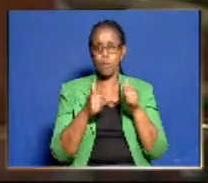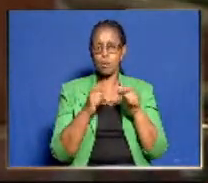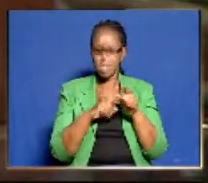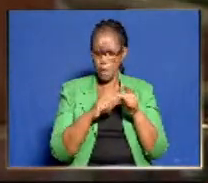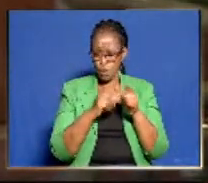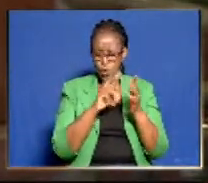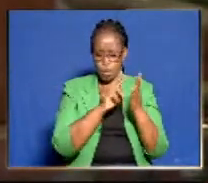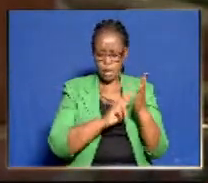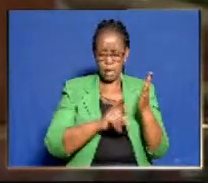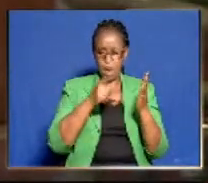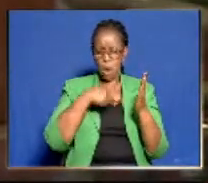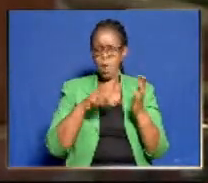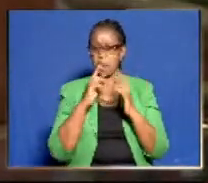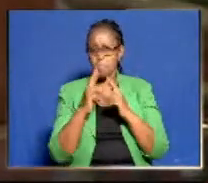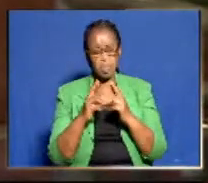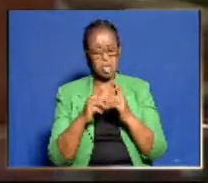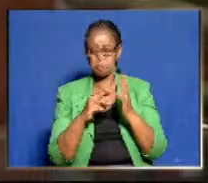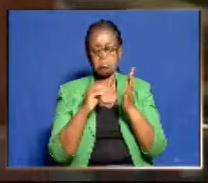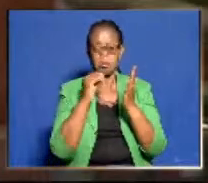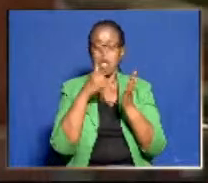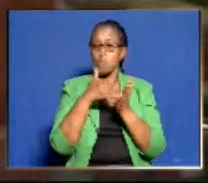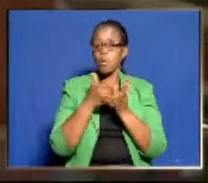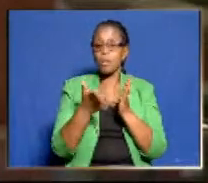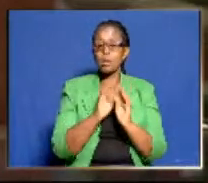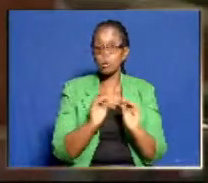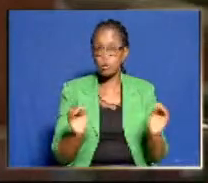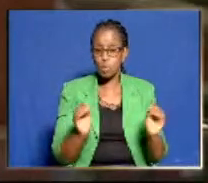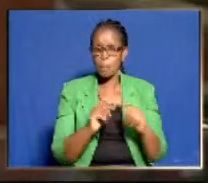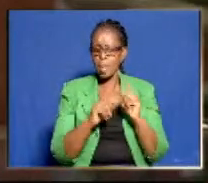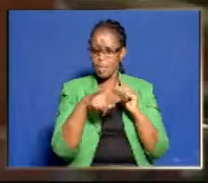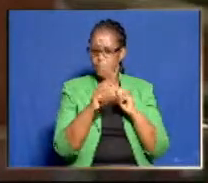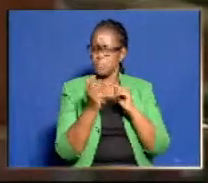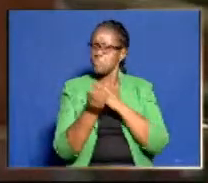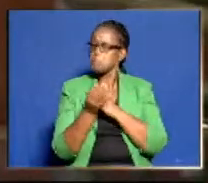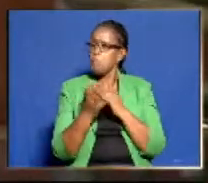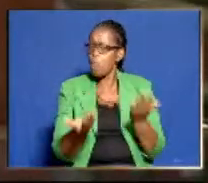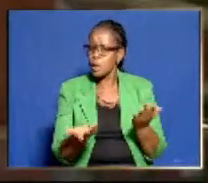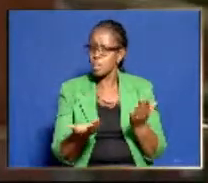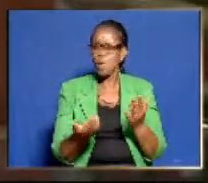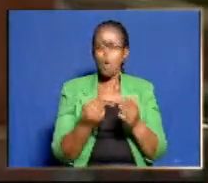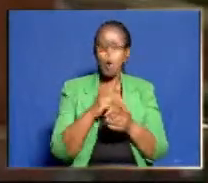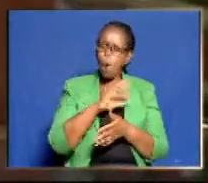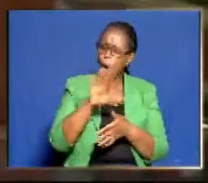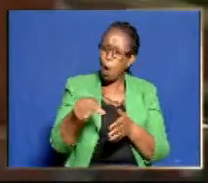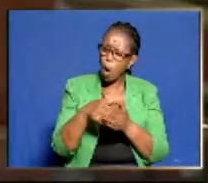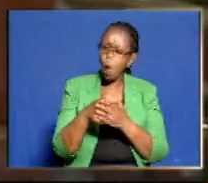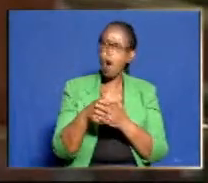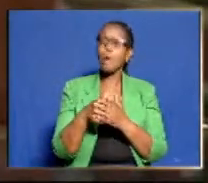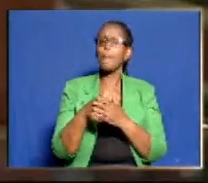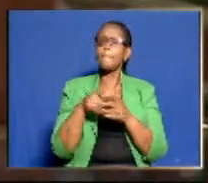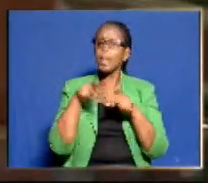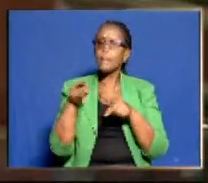bringing. But it was explained to us that they are put together all the pending bills from different